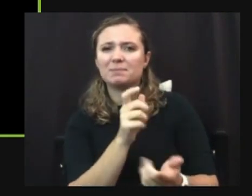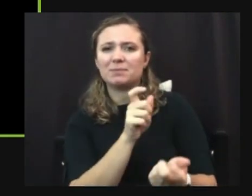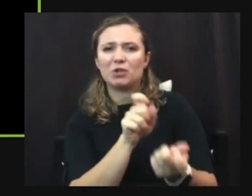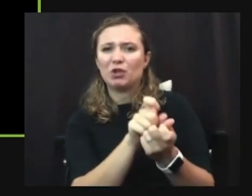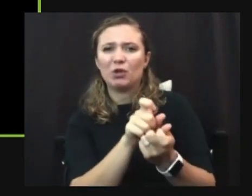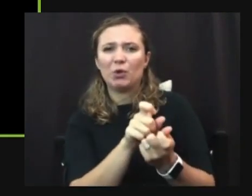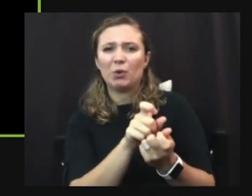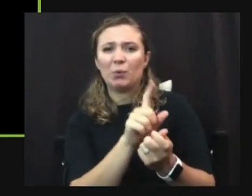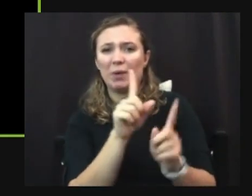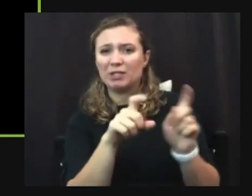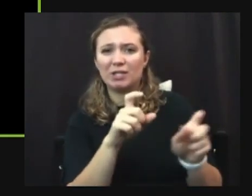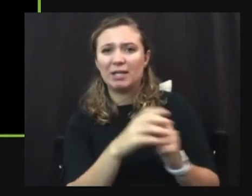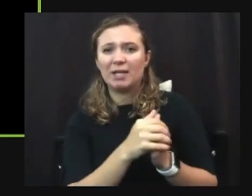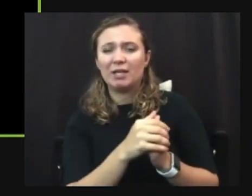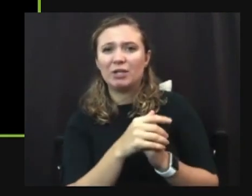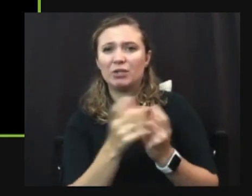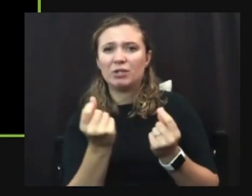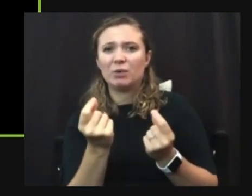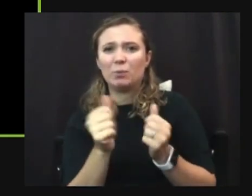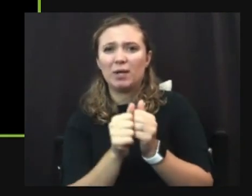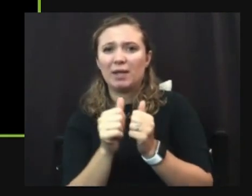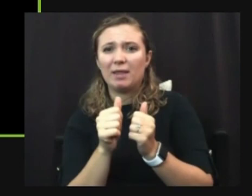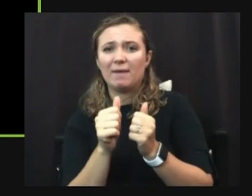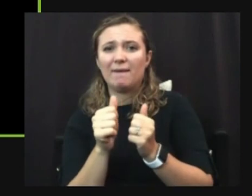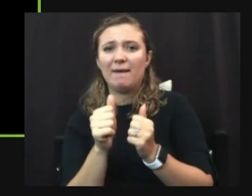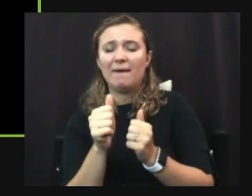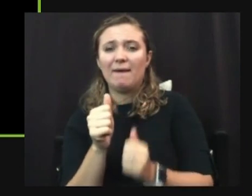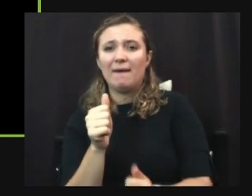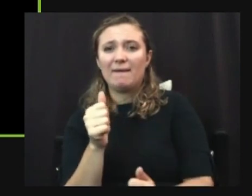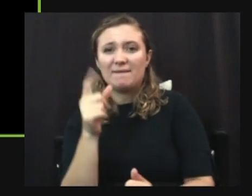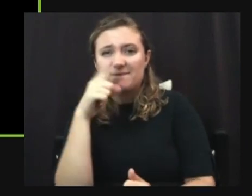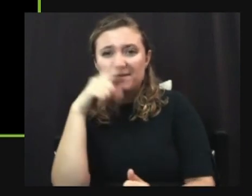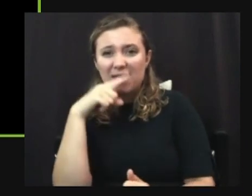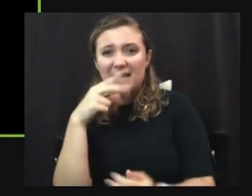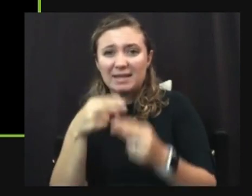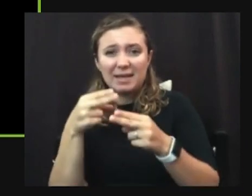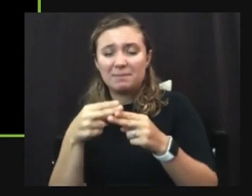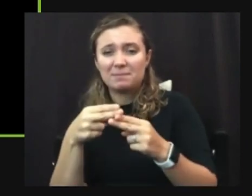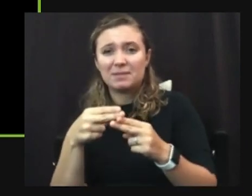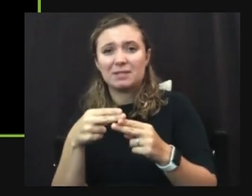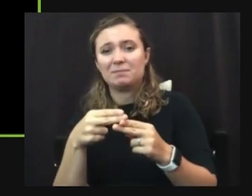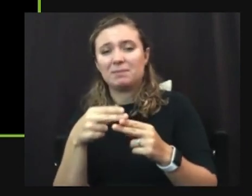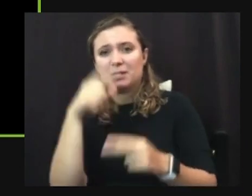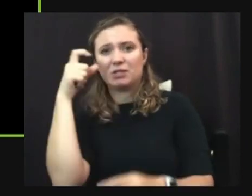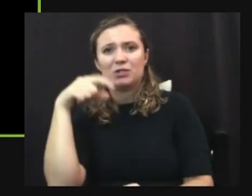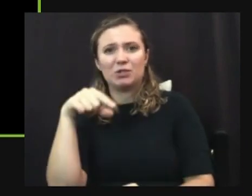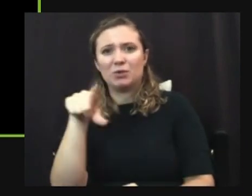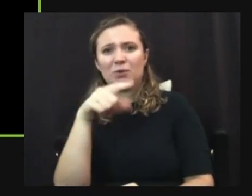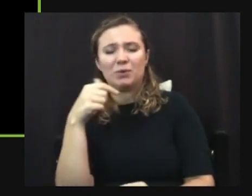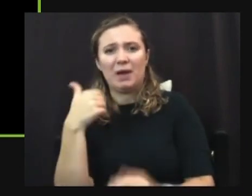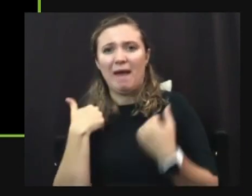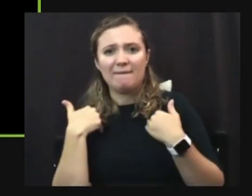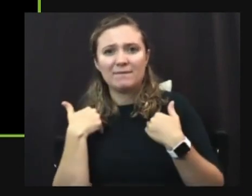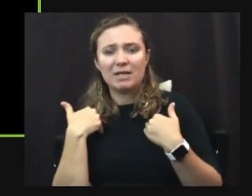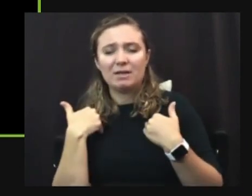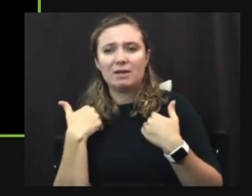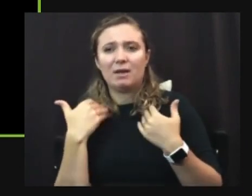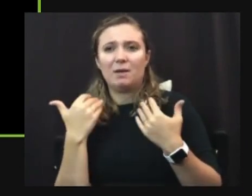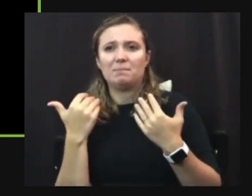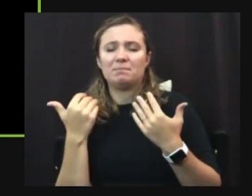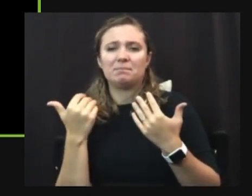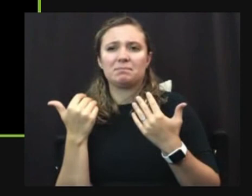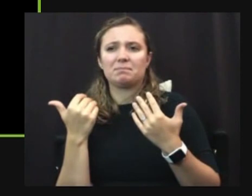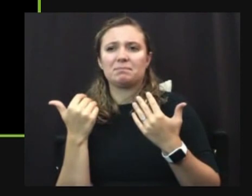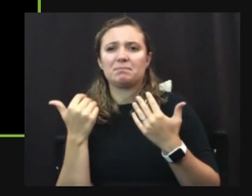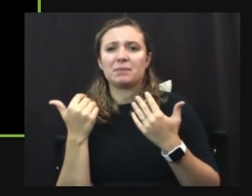And you did that with fake names, so you had no accountability, and you have the privilege to do that. Is this your authentic? How can you prove this is